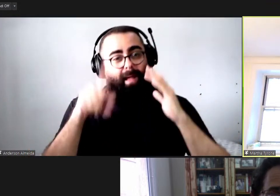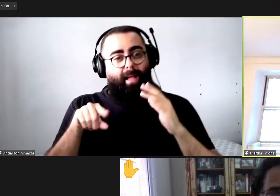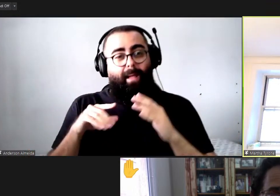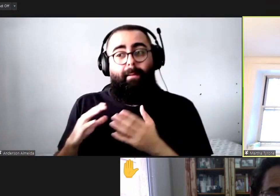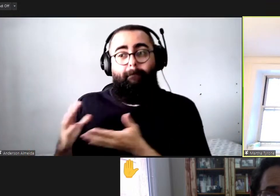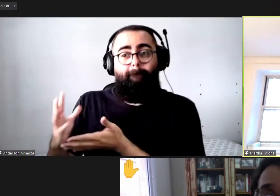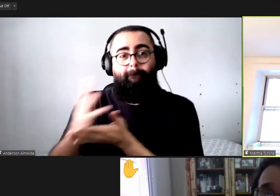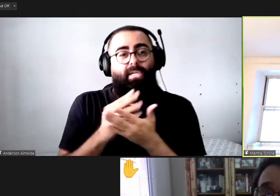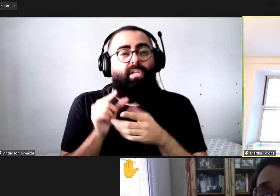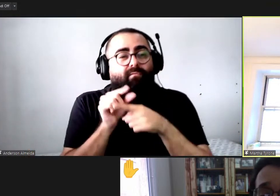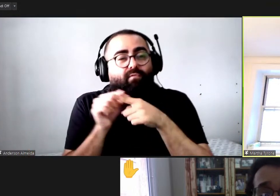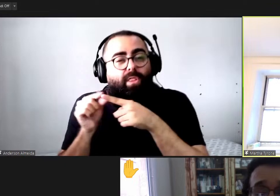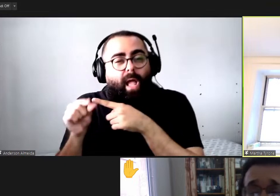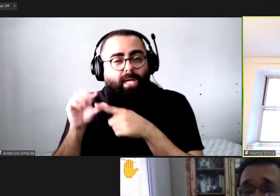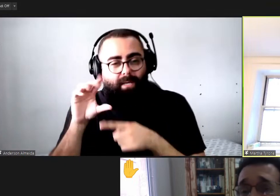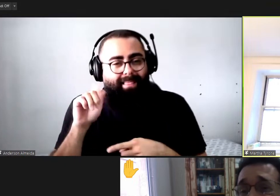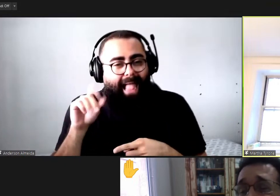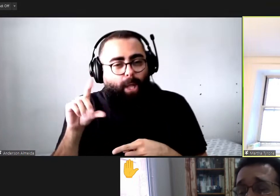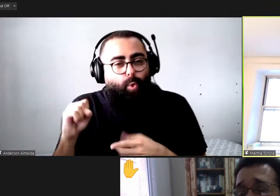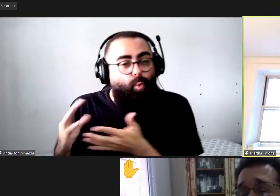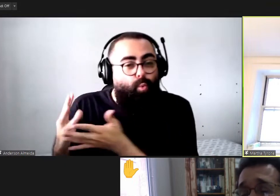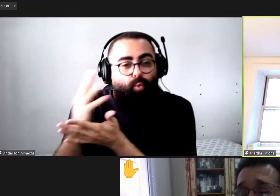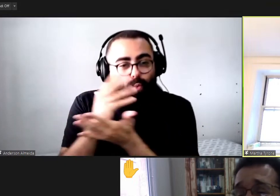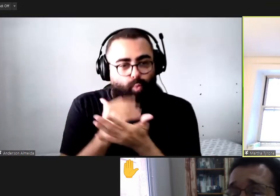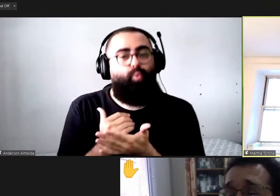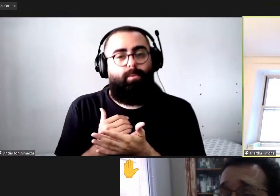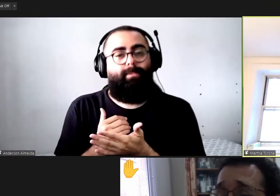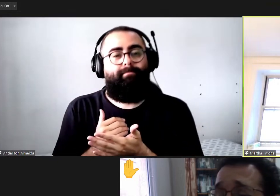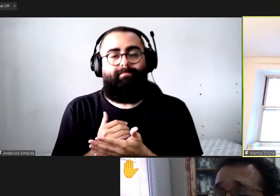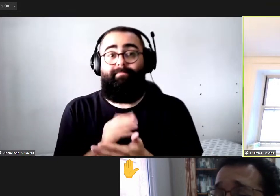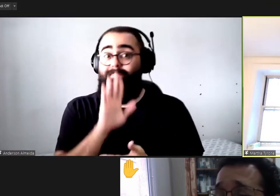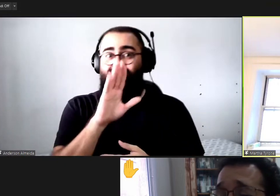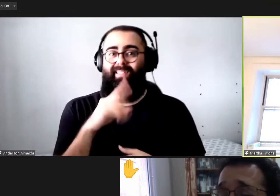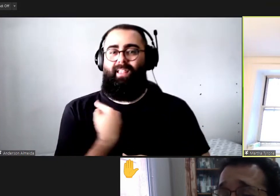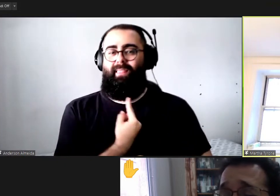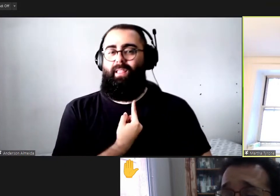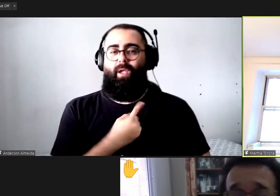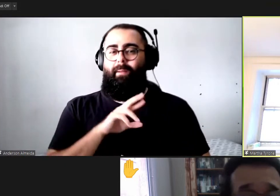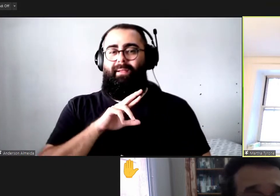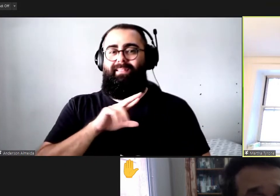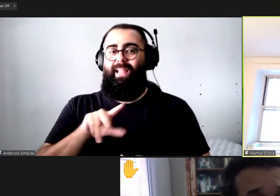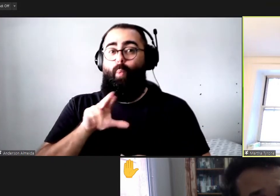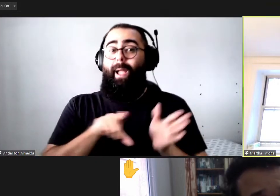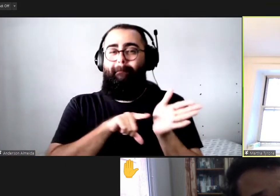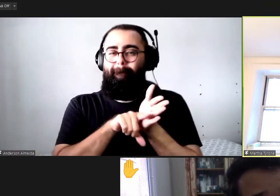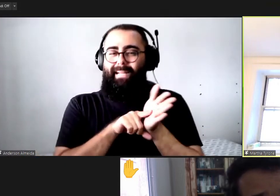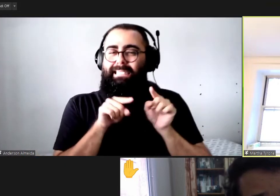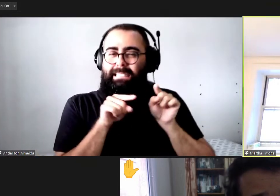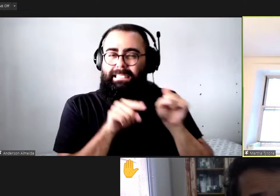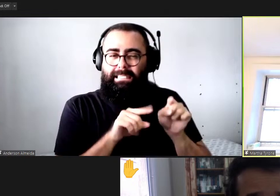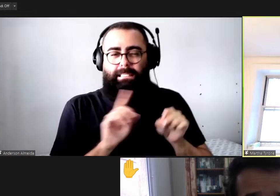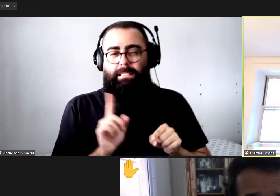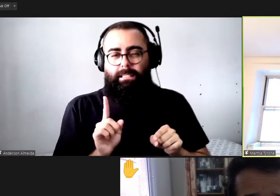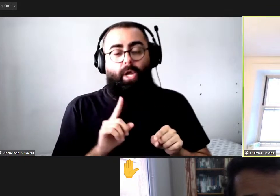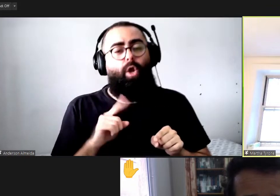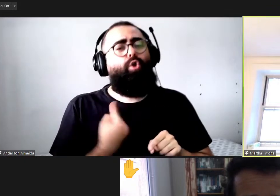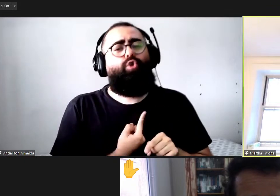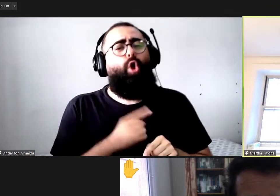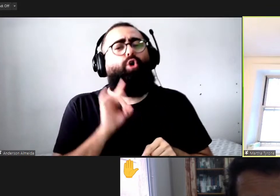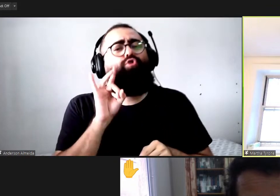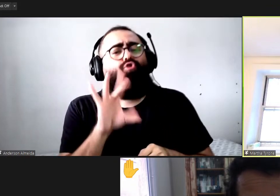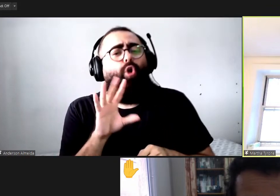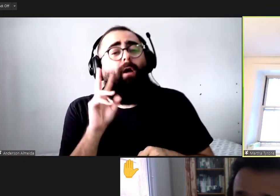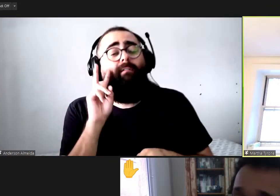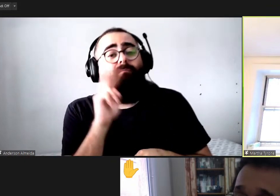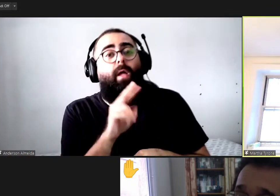weren't going, that wasn't our research question when we did that study. In that study, we were just looking